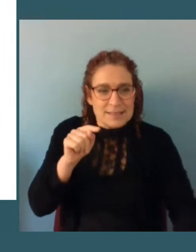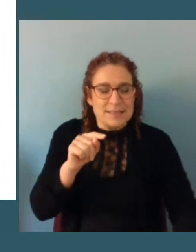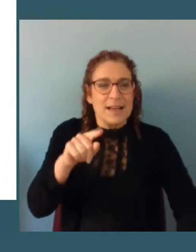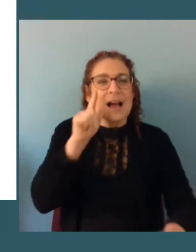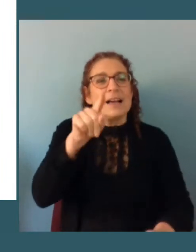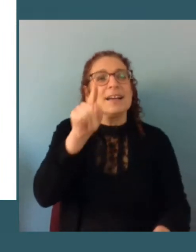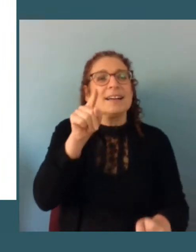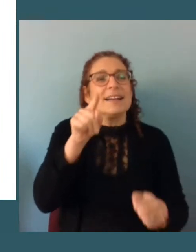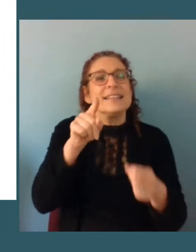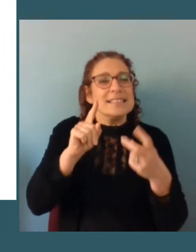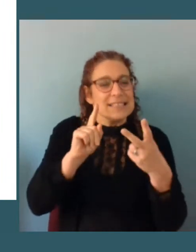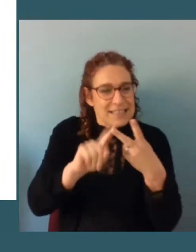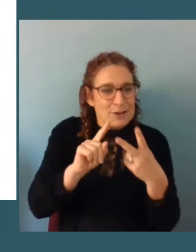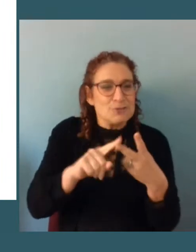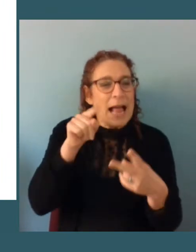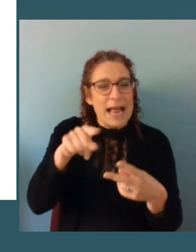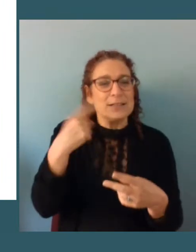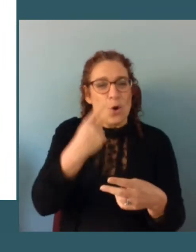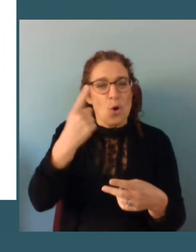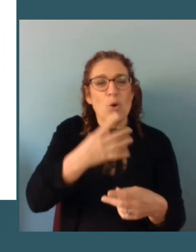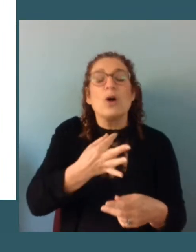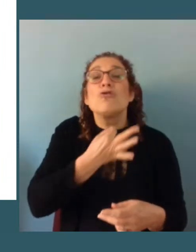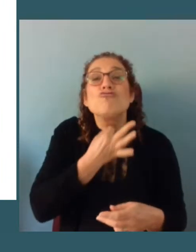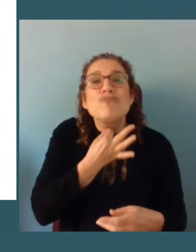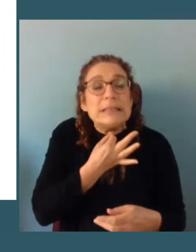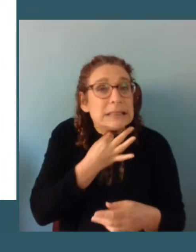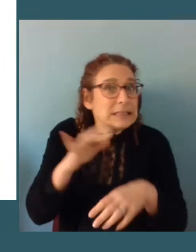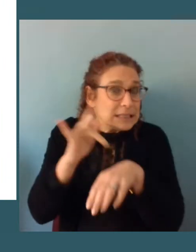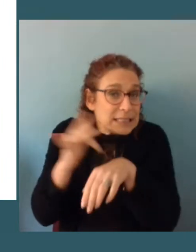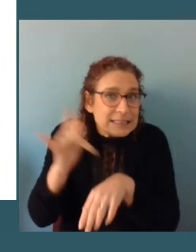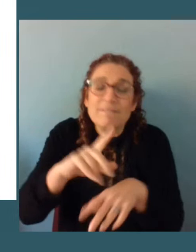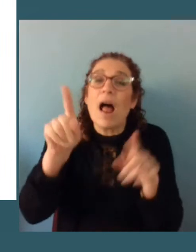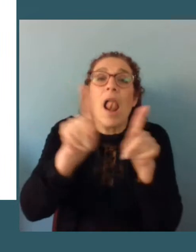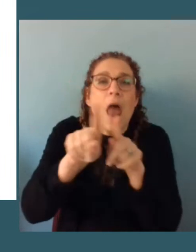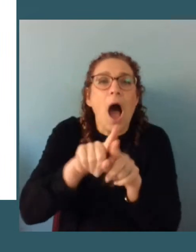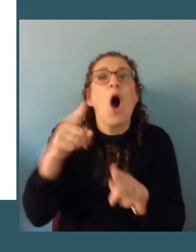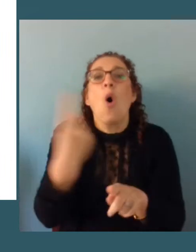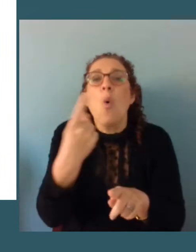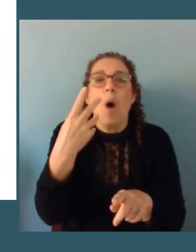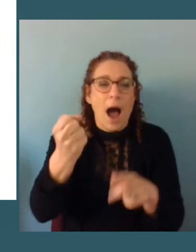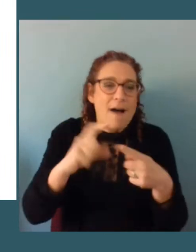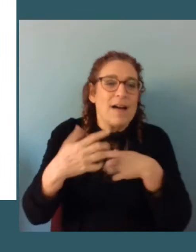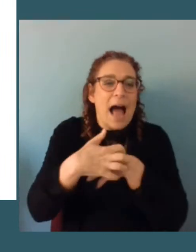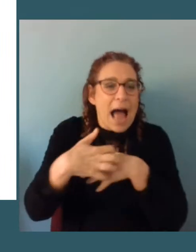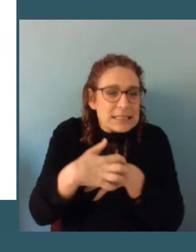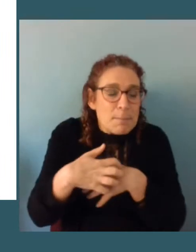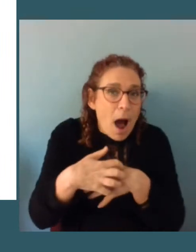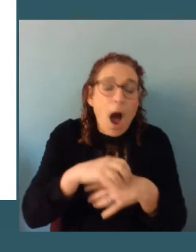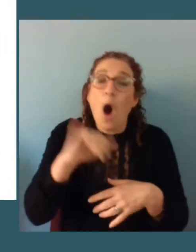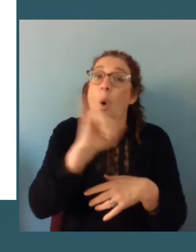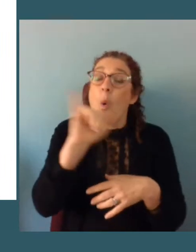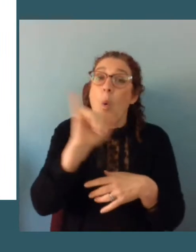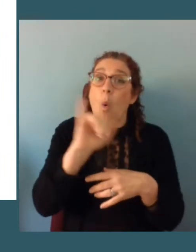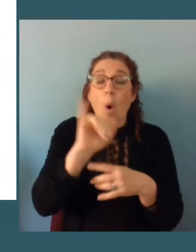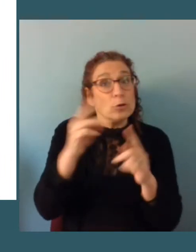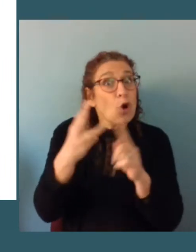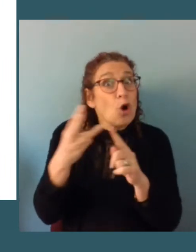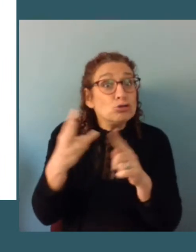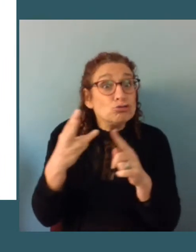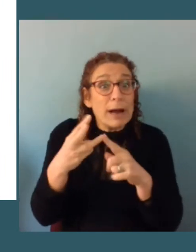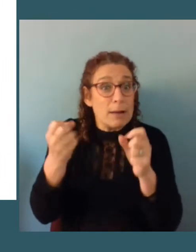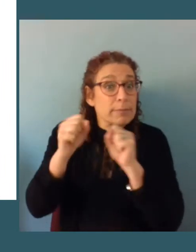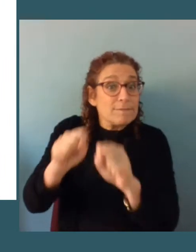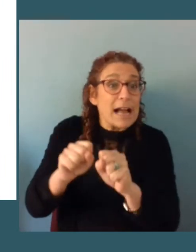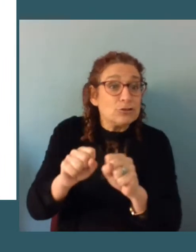of sensitization, such as those with eczema. And tertiary prevention or